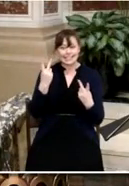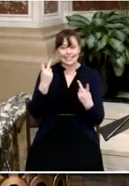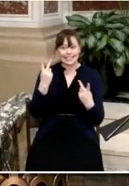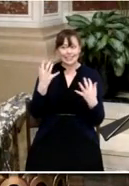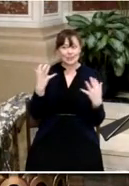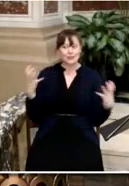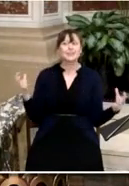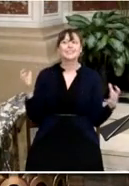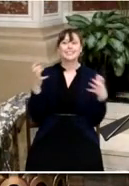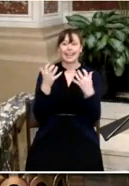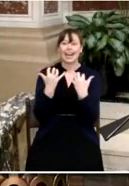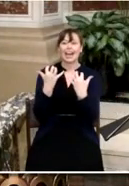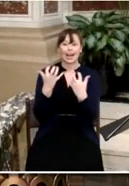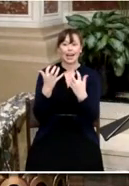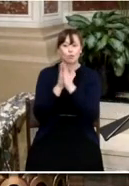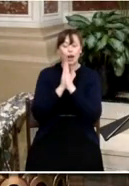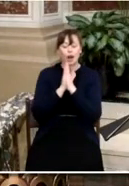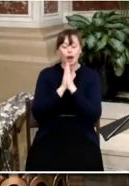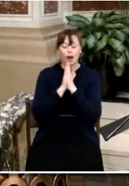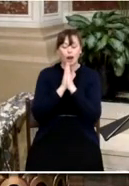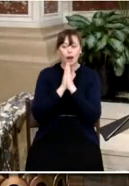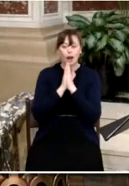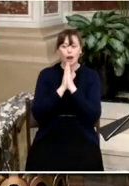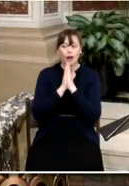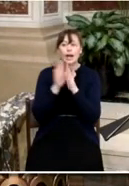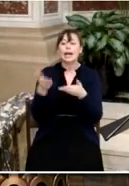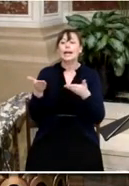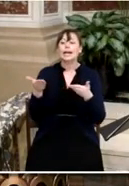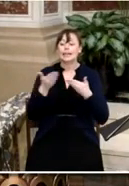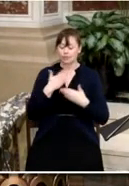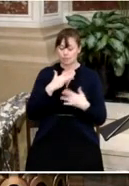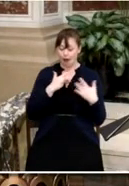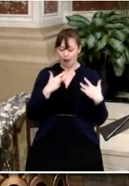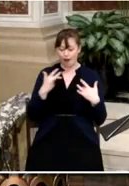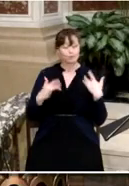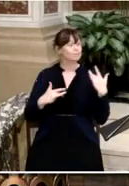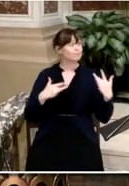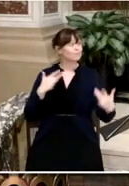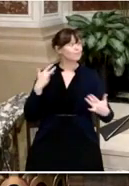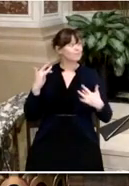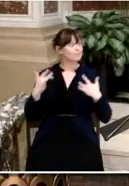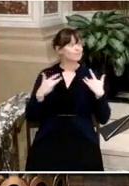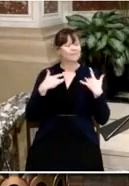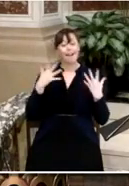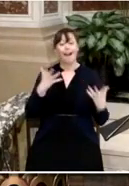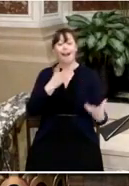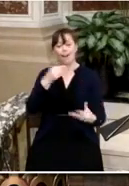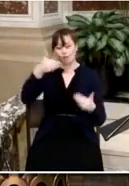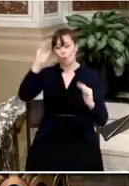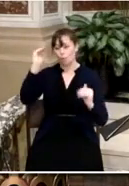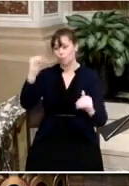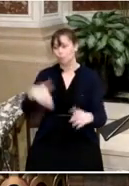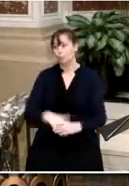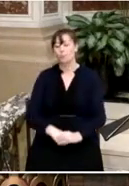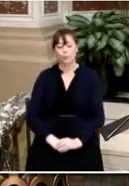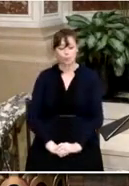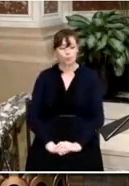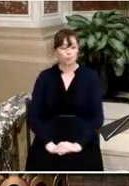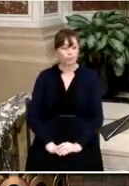assembled in prayer gives my heart joy and hope.